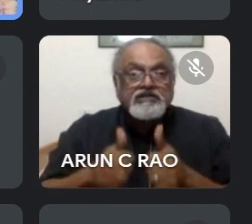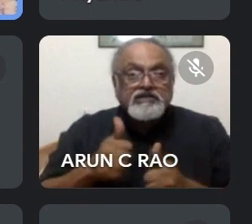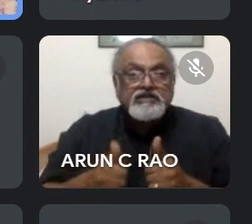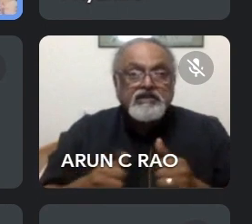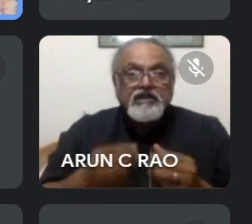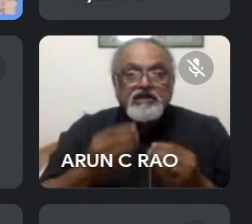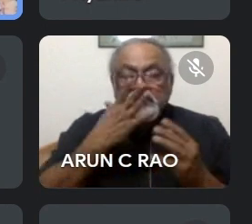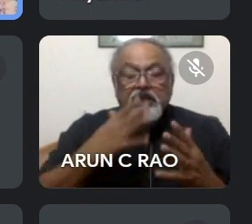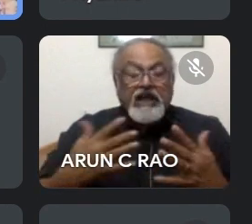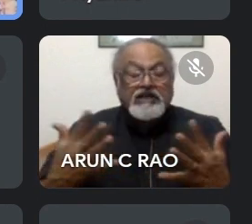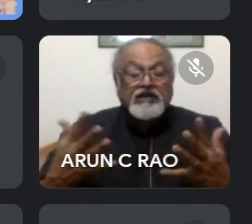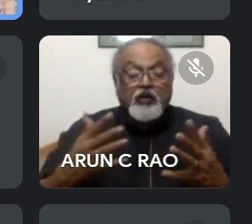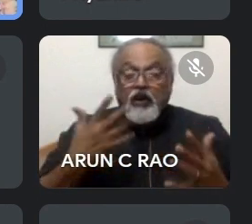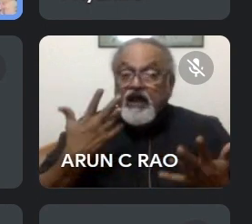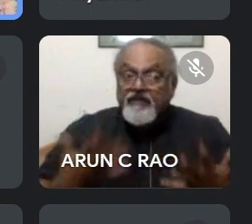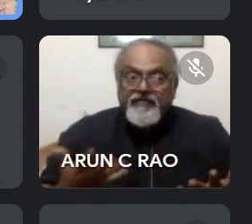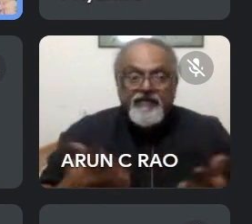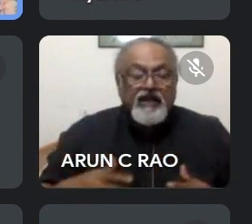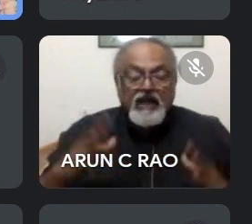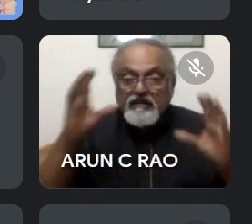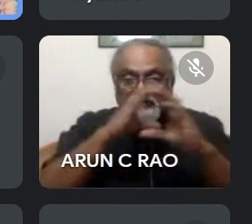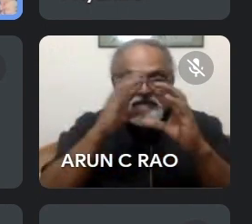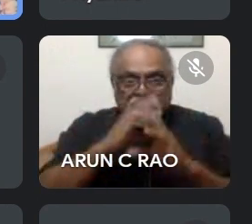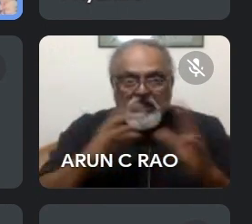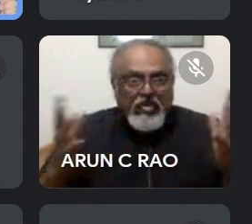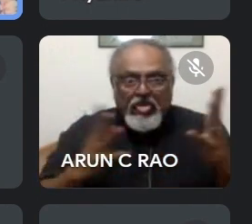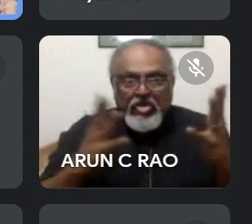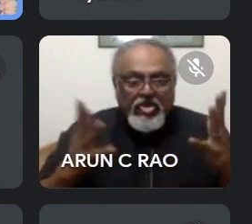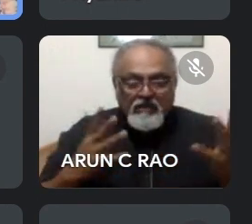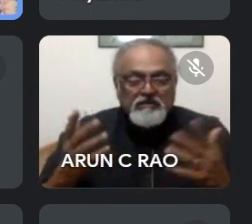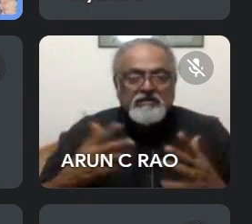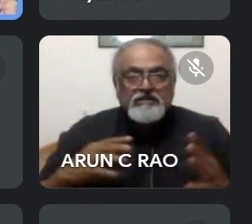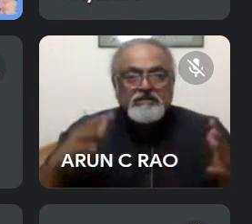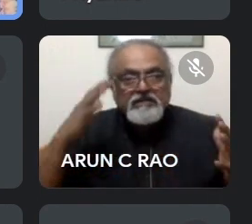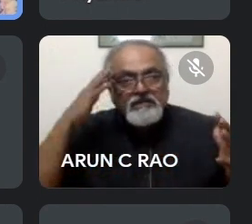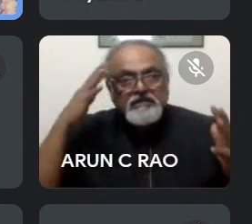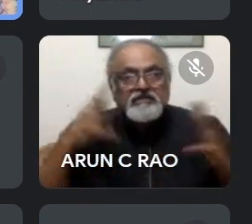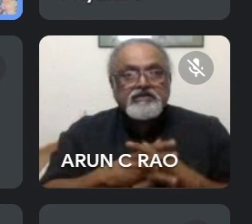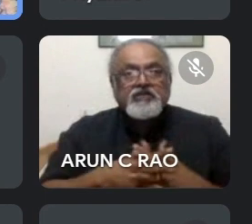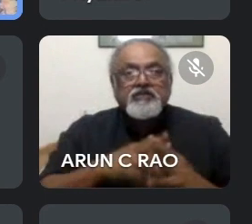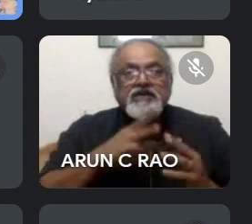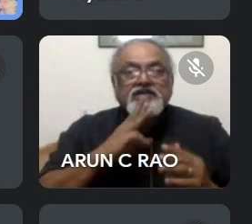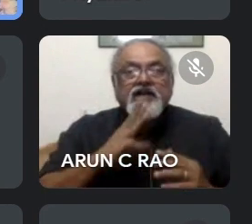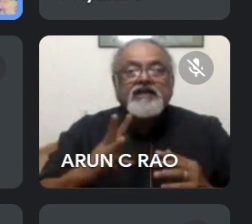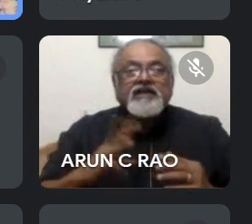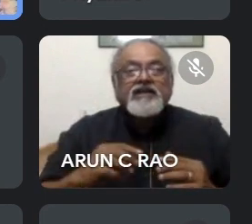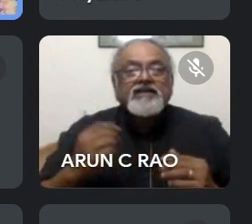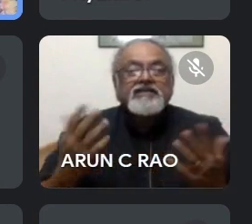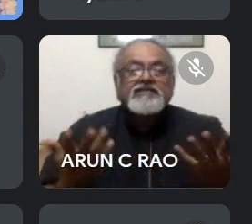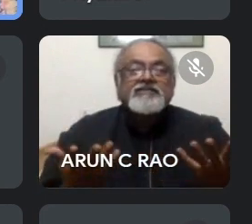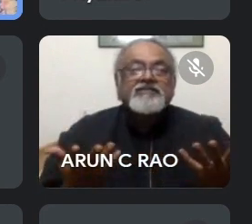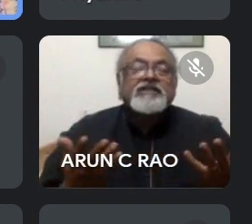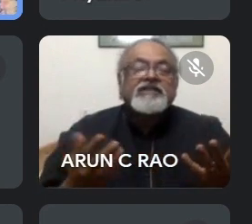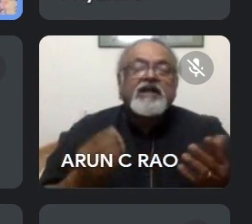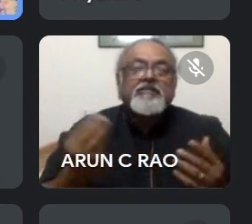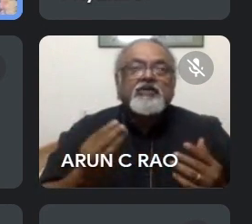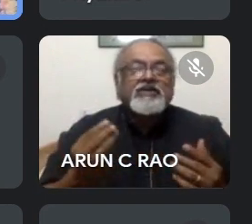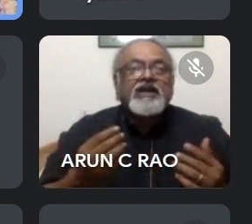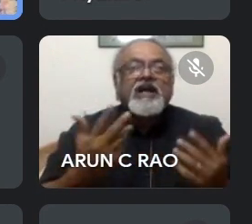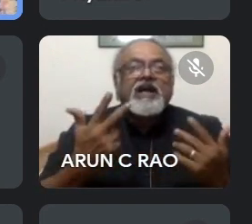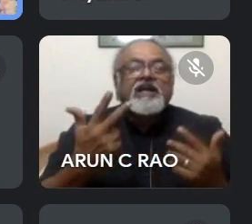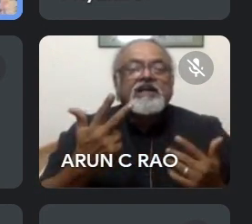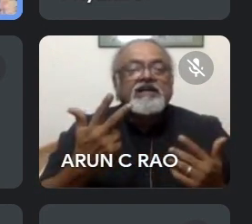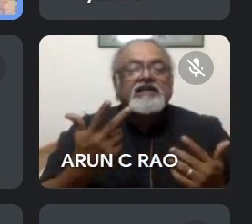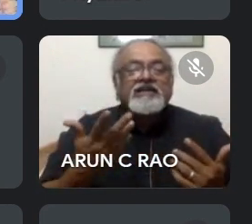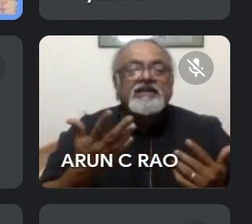very hectic. It was very confusing for me, for like a person three. Like I was just in a third standard, so I didn't really